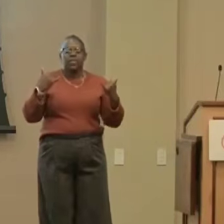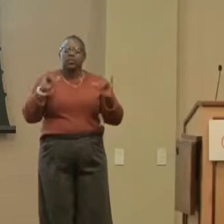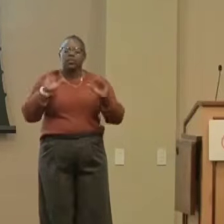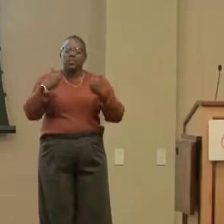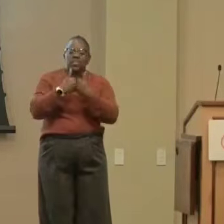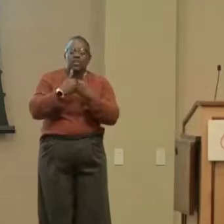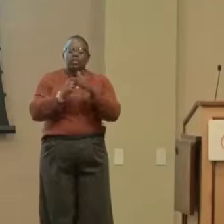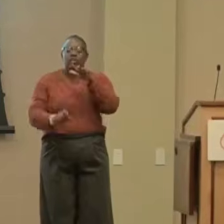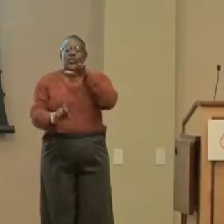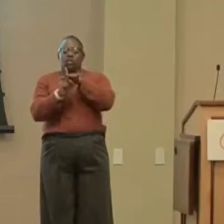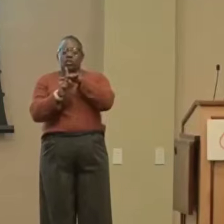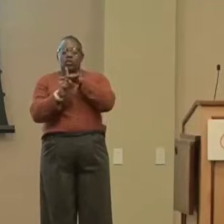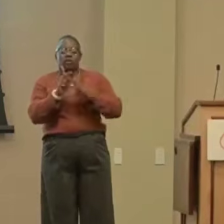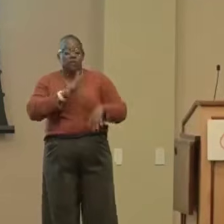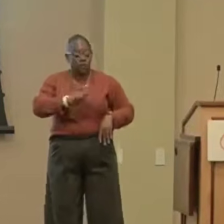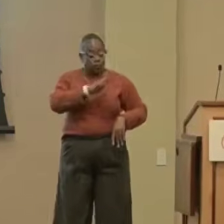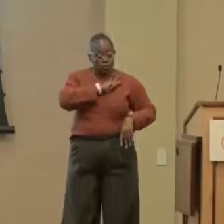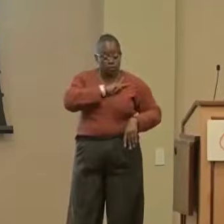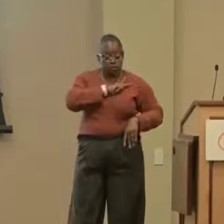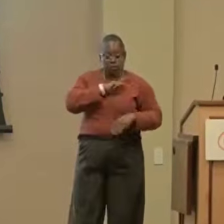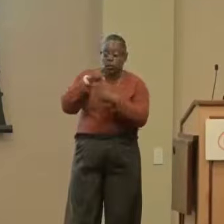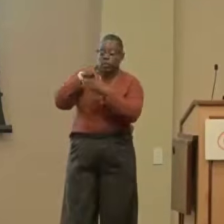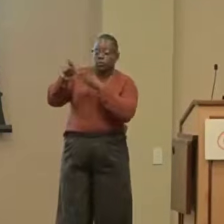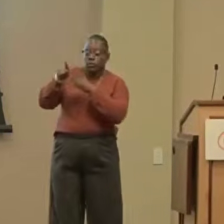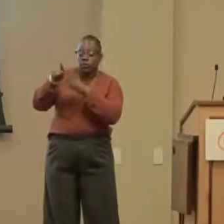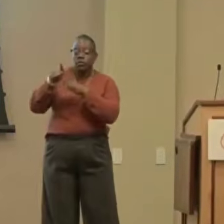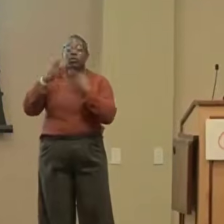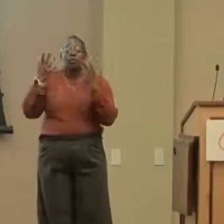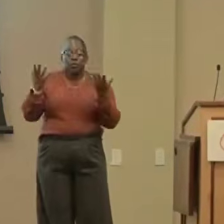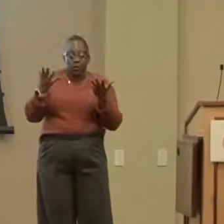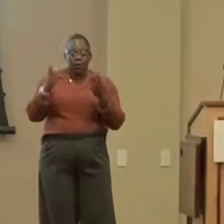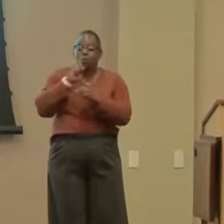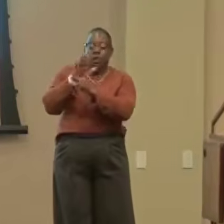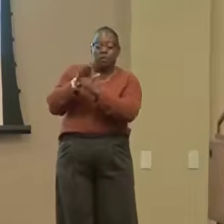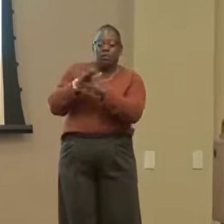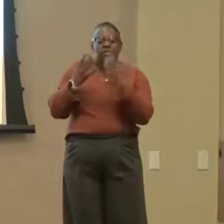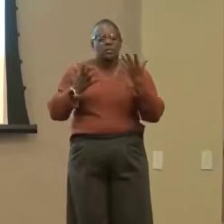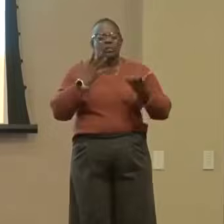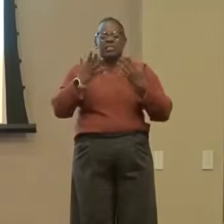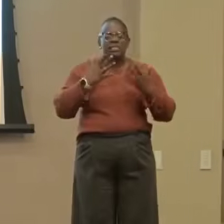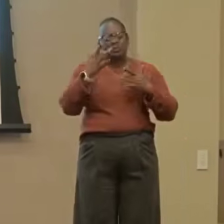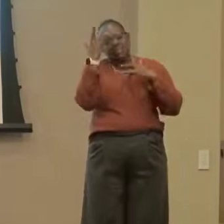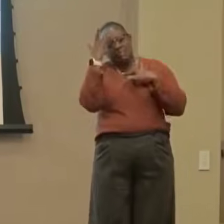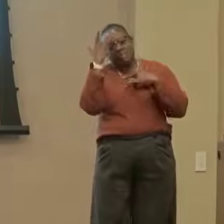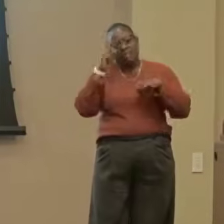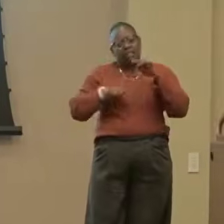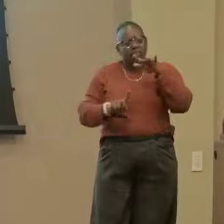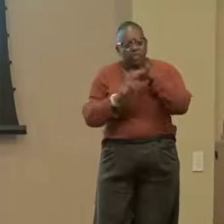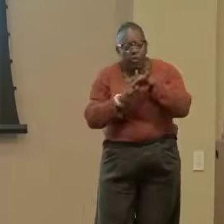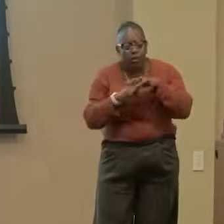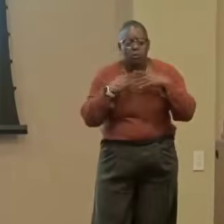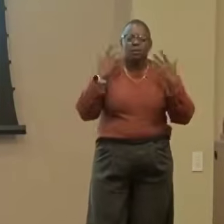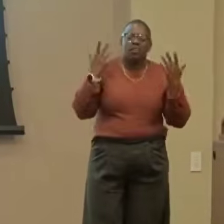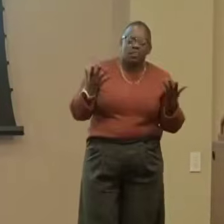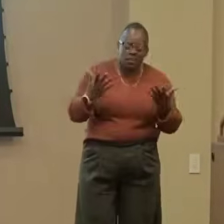up, both for your personal and professional commitments, and how you manage when you can't show up, and how you manage when you don't